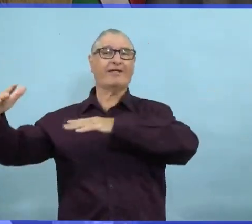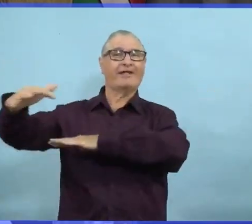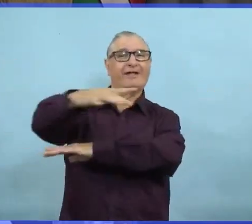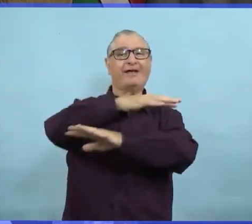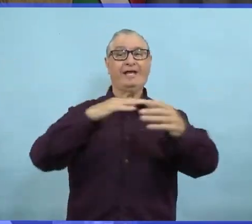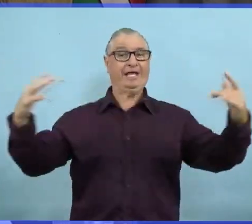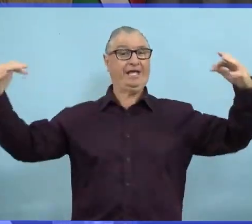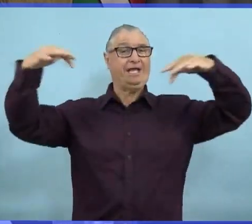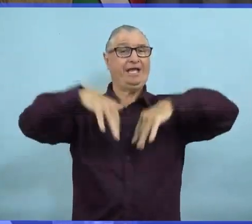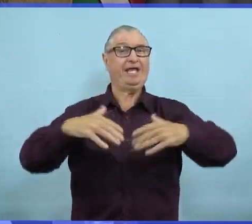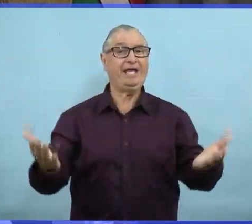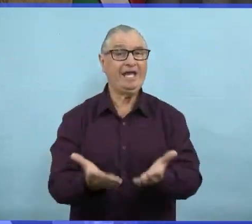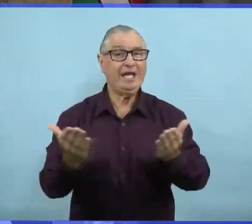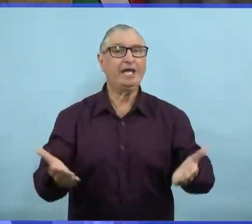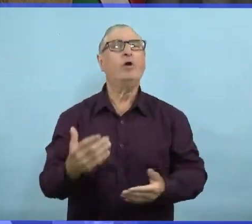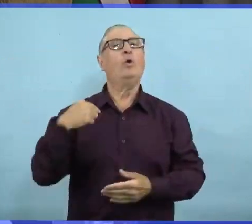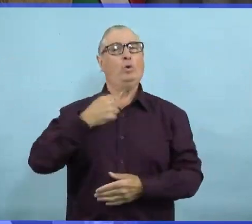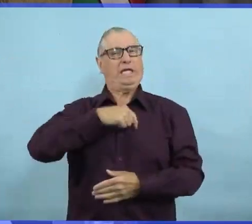here.